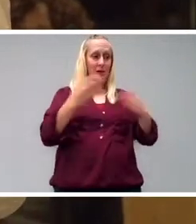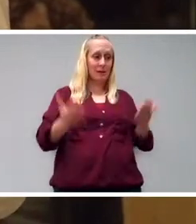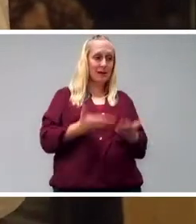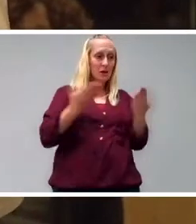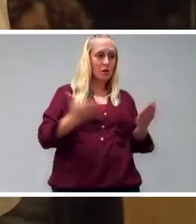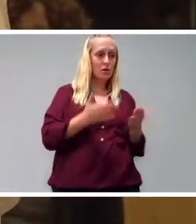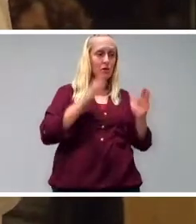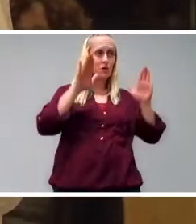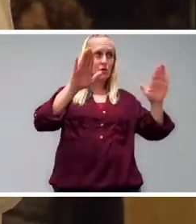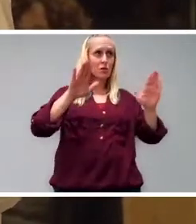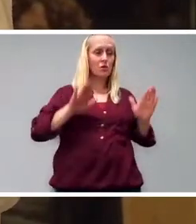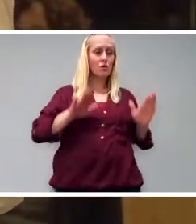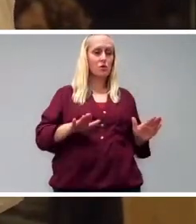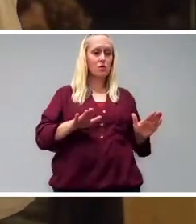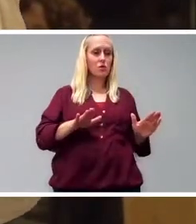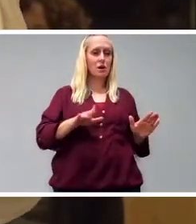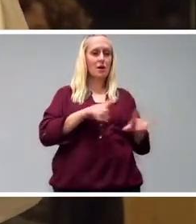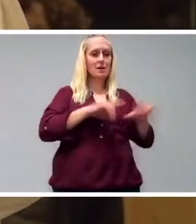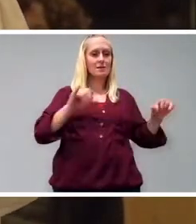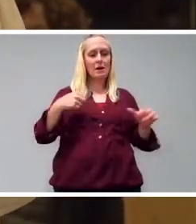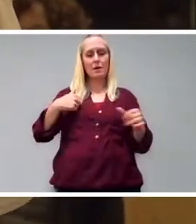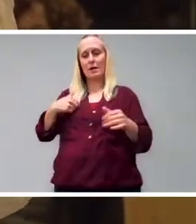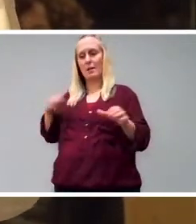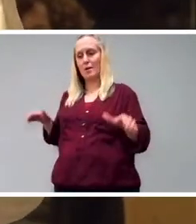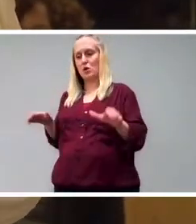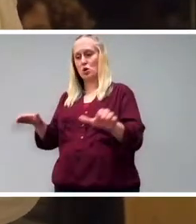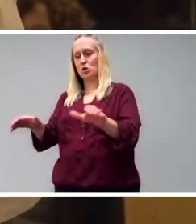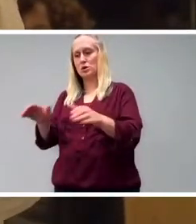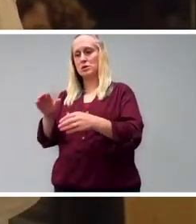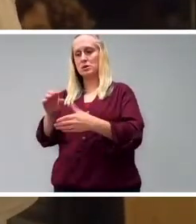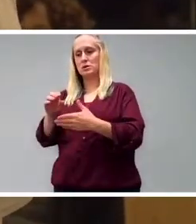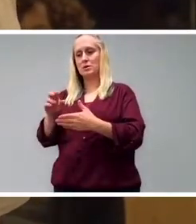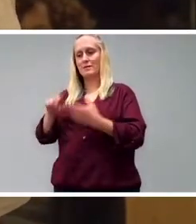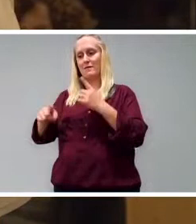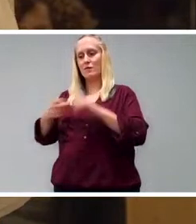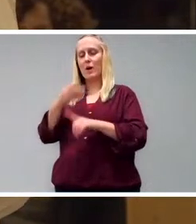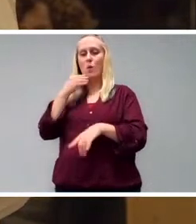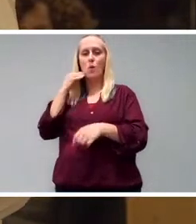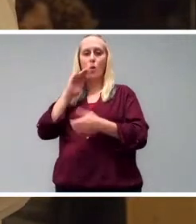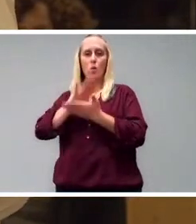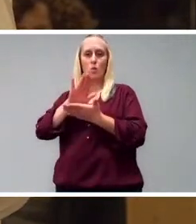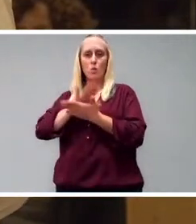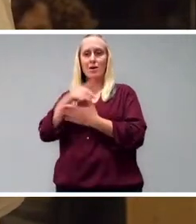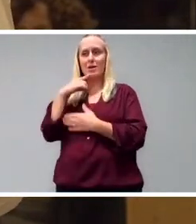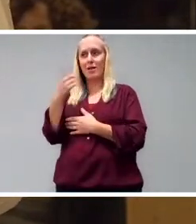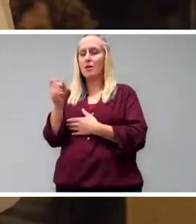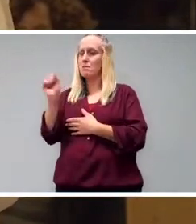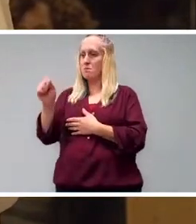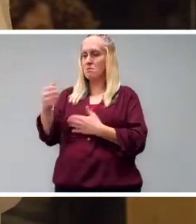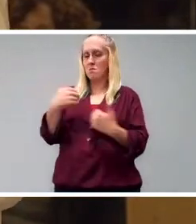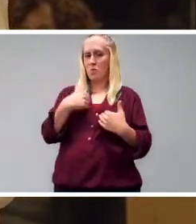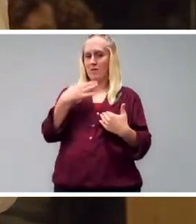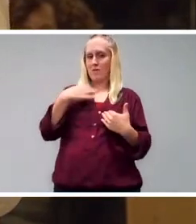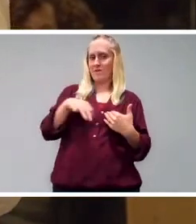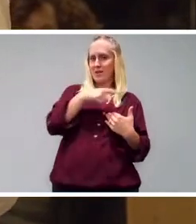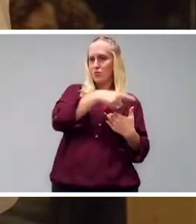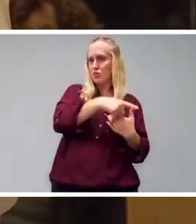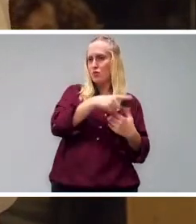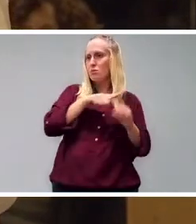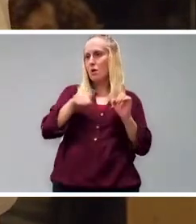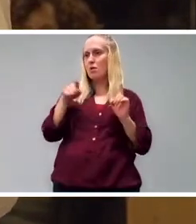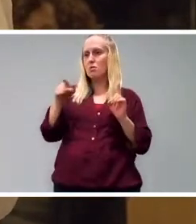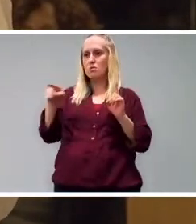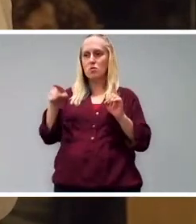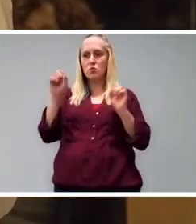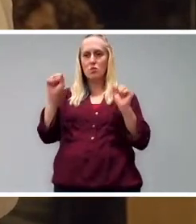of the time we're encouraging our friends at our home schools and telling them, yeah, we might have this advantage over here, but you guys are going to do great,